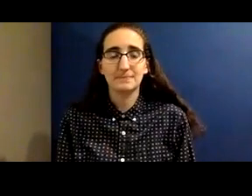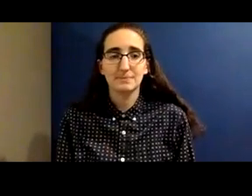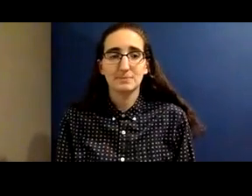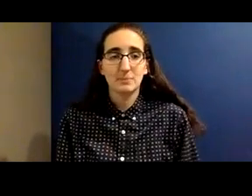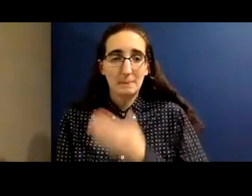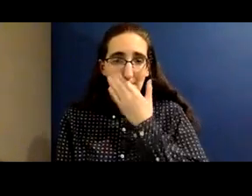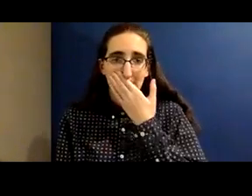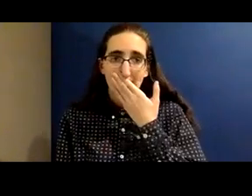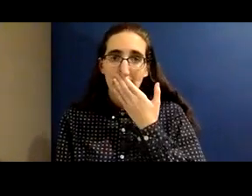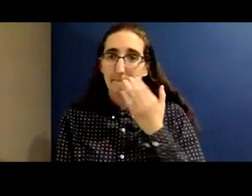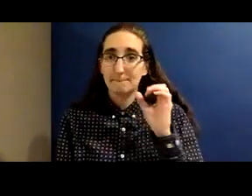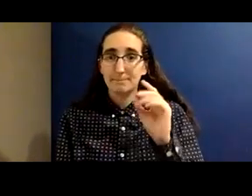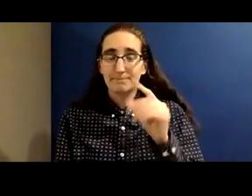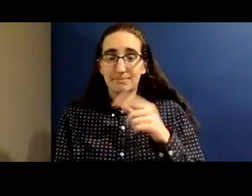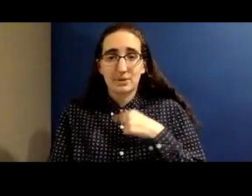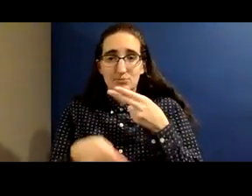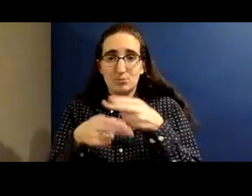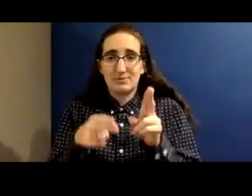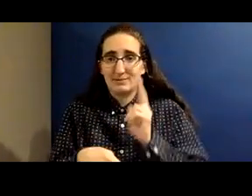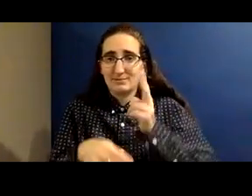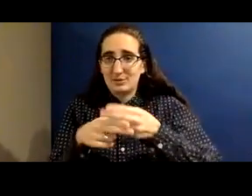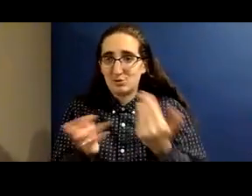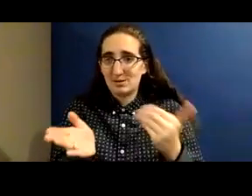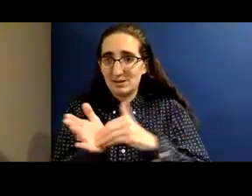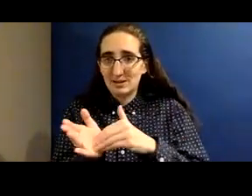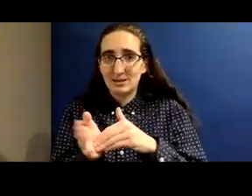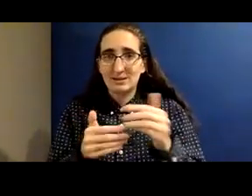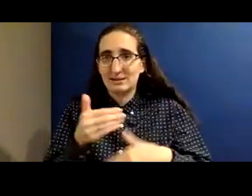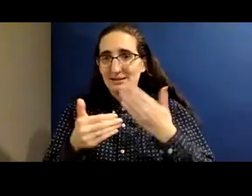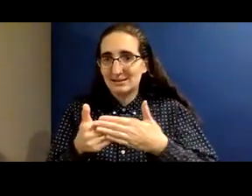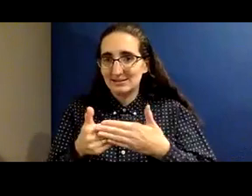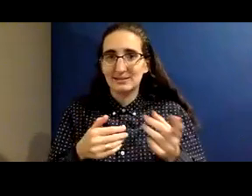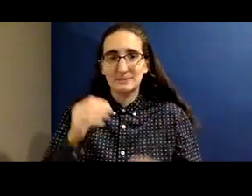All right, so I'm just going to briefly mention again, next slide.